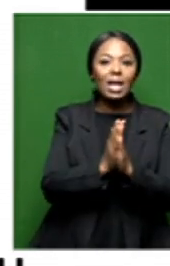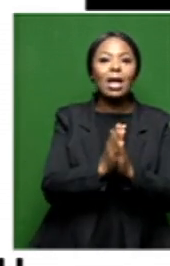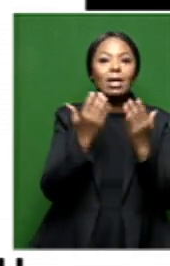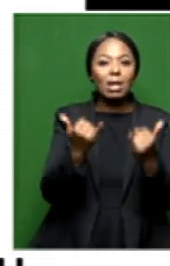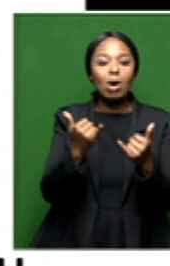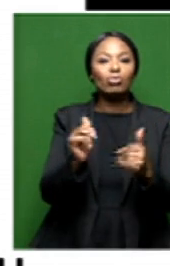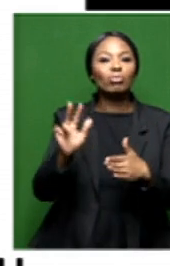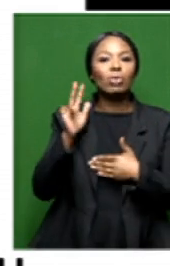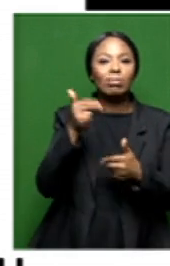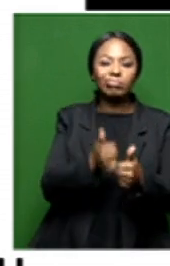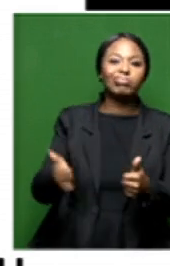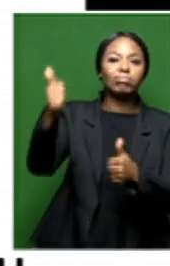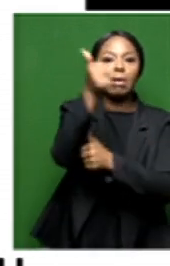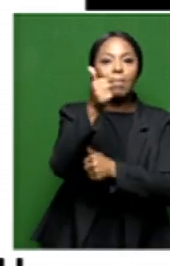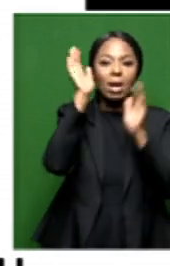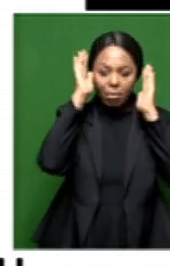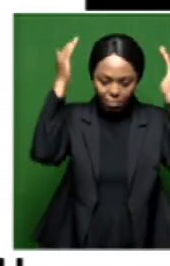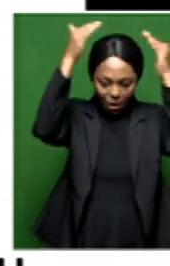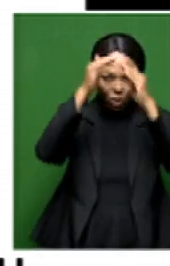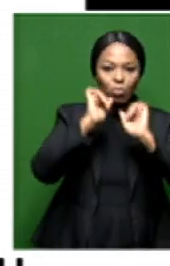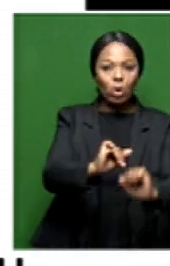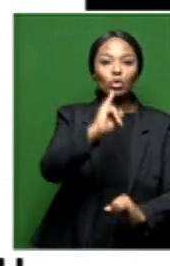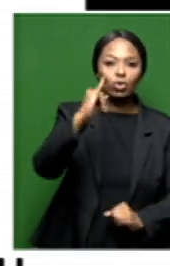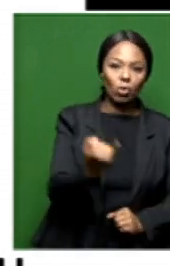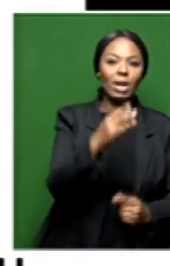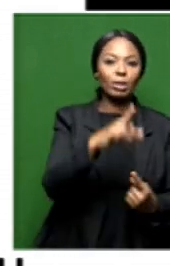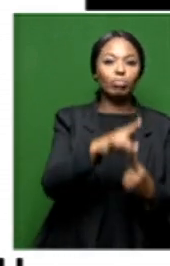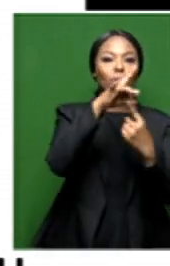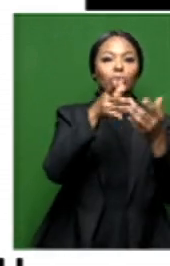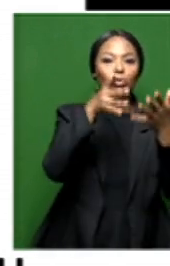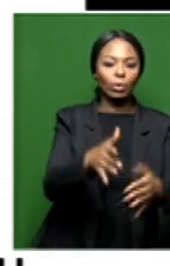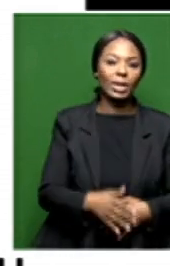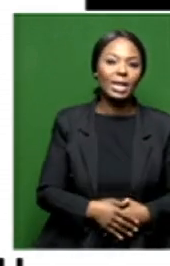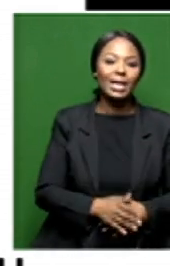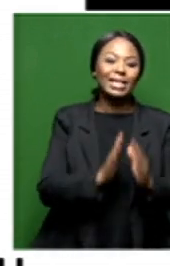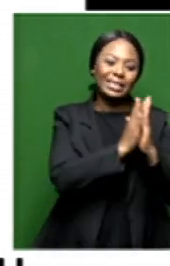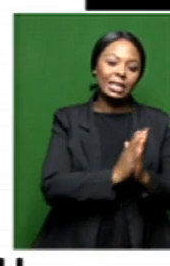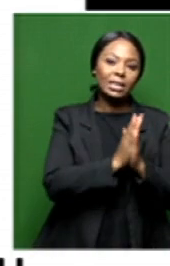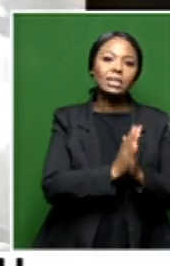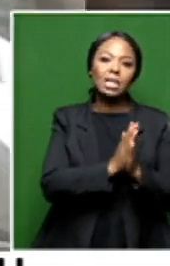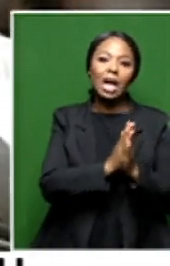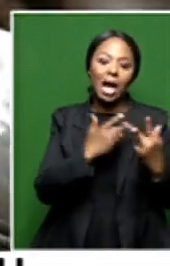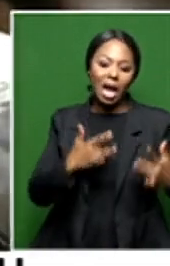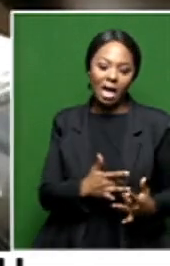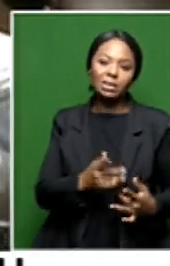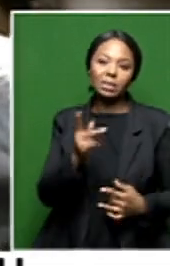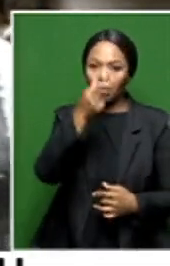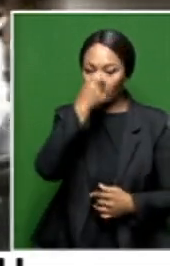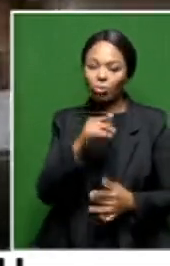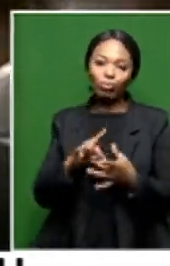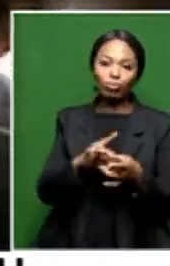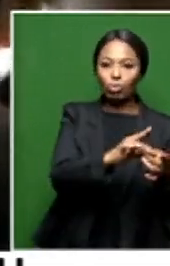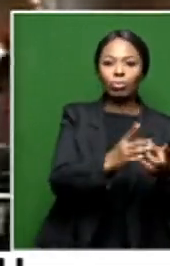Johannesburg. And you would see that it is a church that has a very close to his heart and has very great